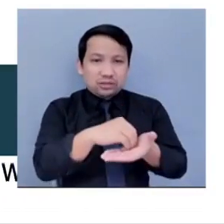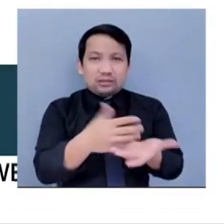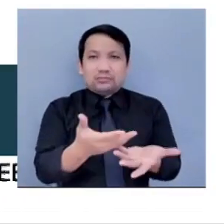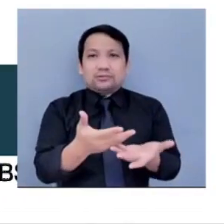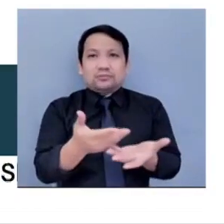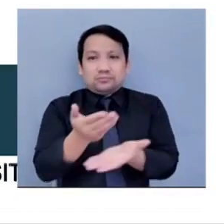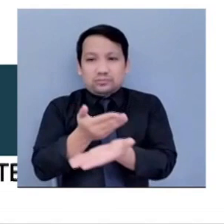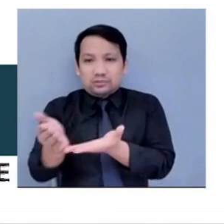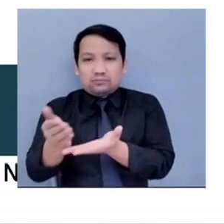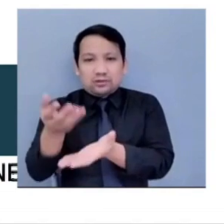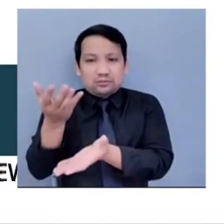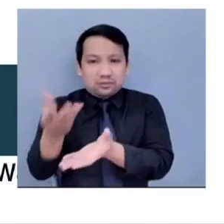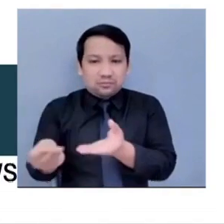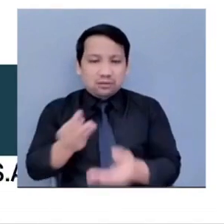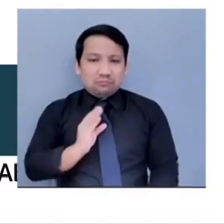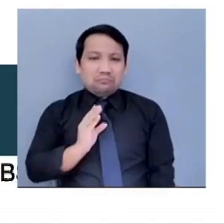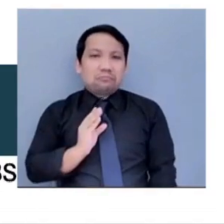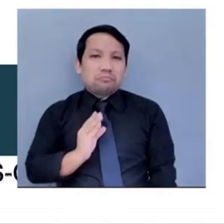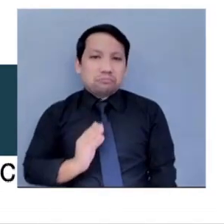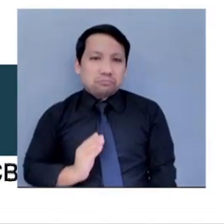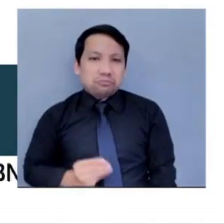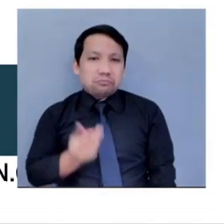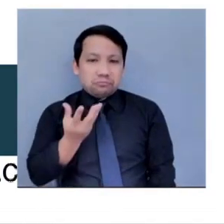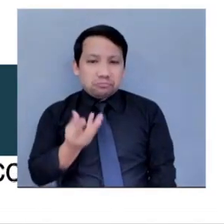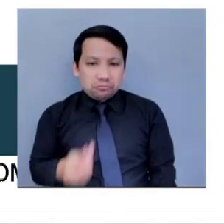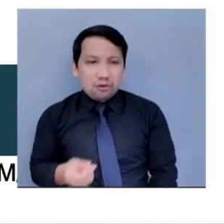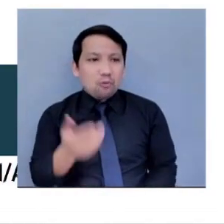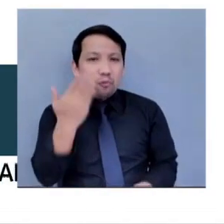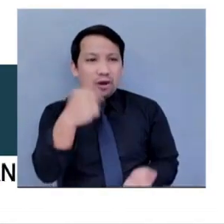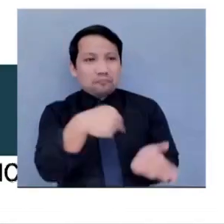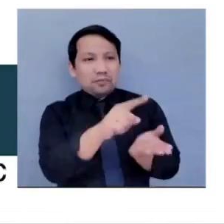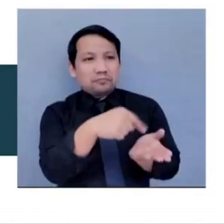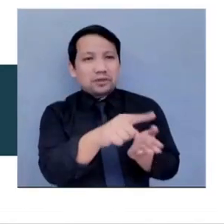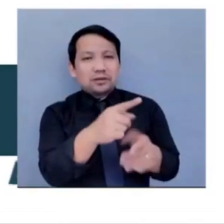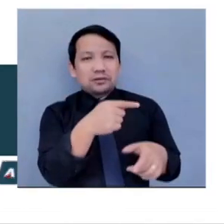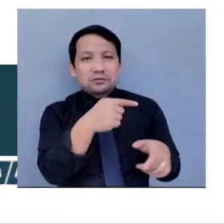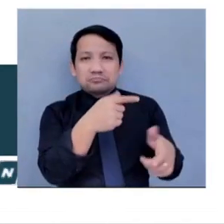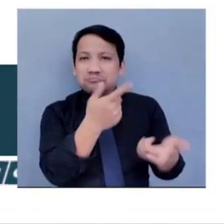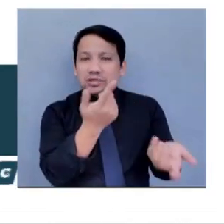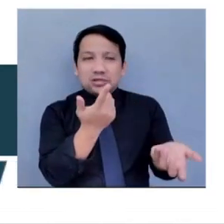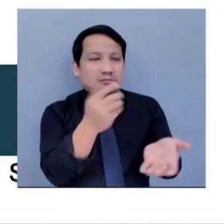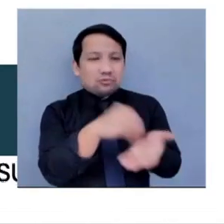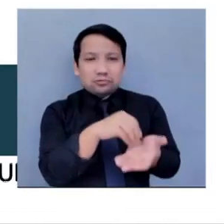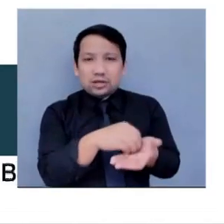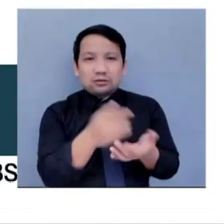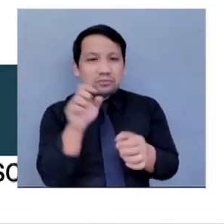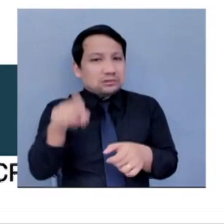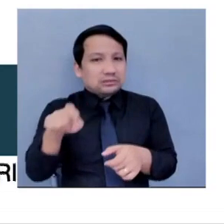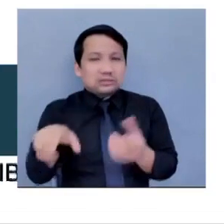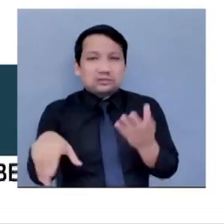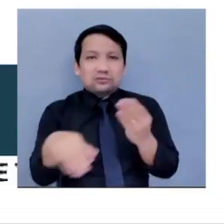going to lose steam because eventually they're going to have to pay off that debt. They're going to have to need,